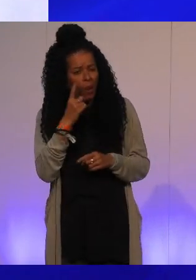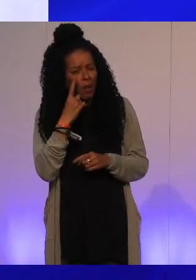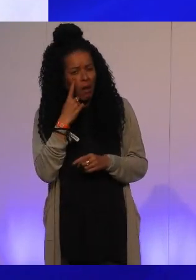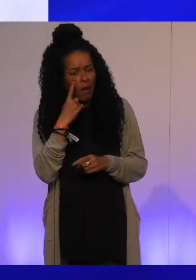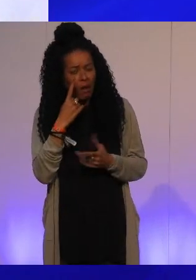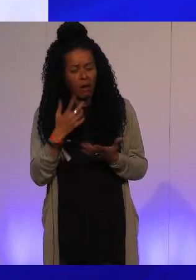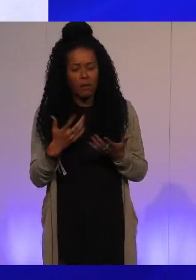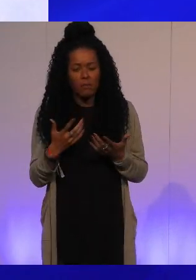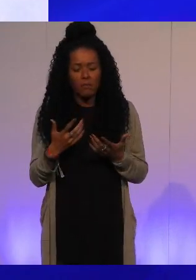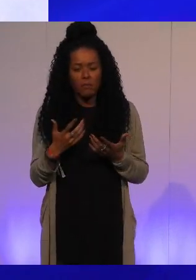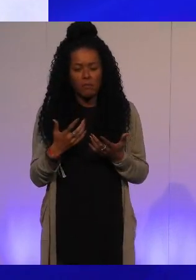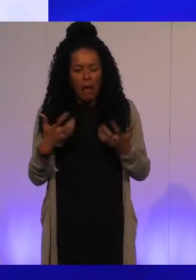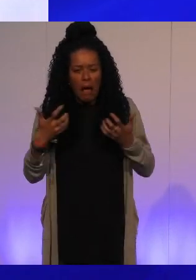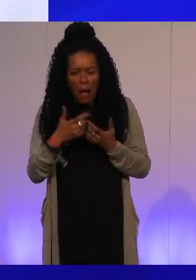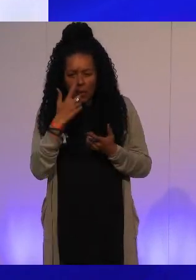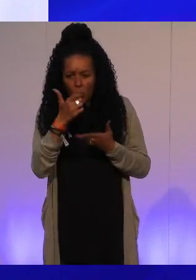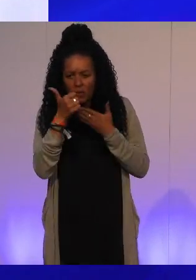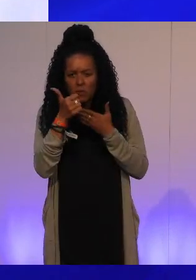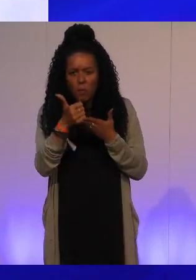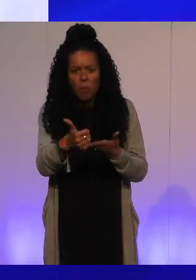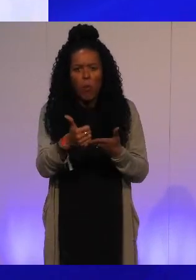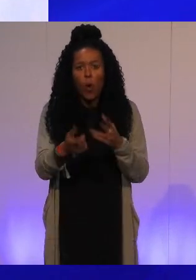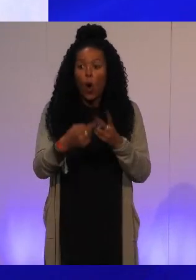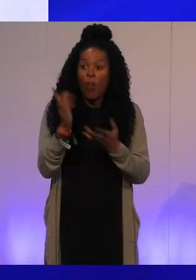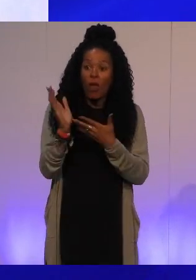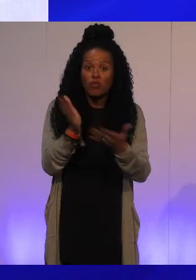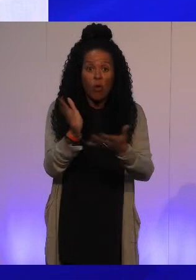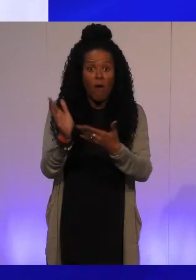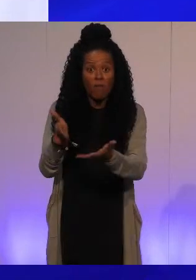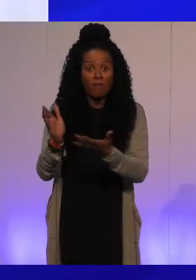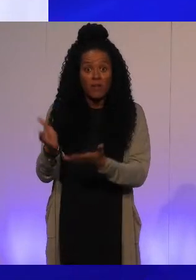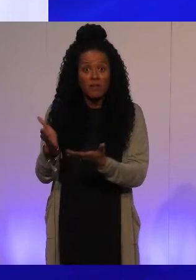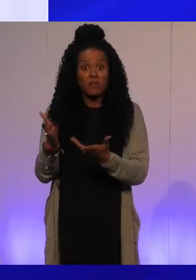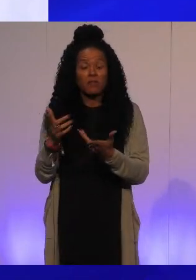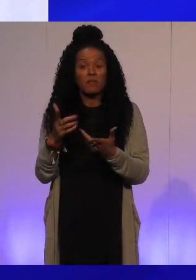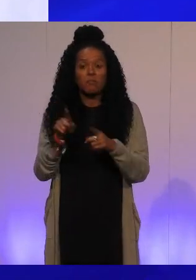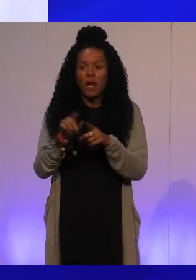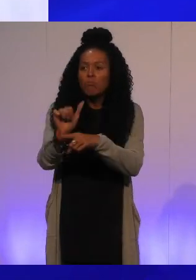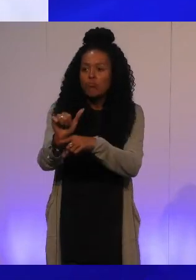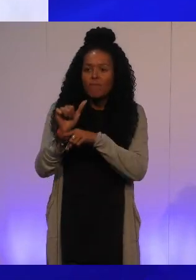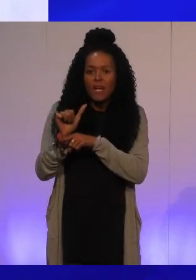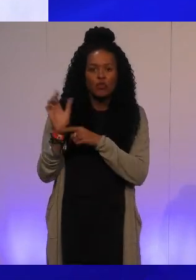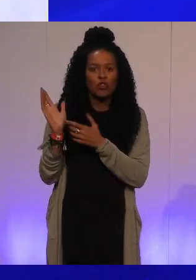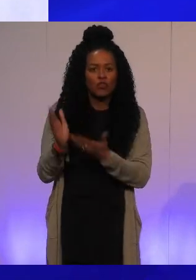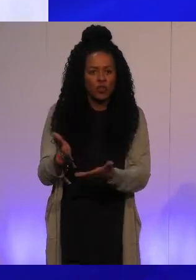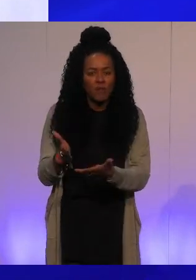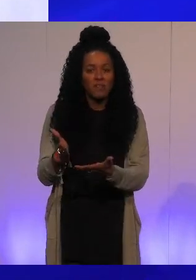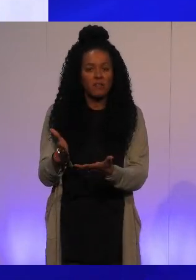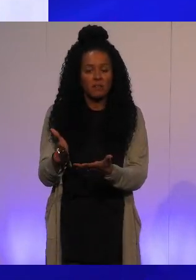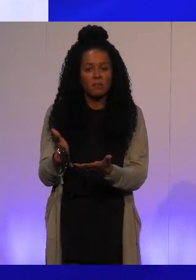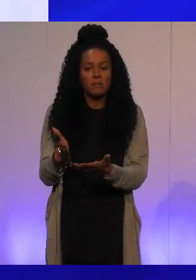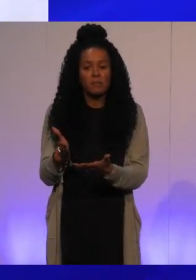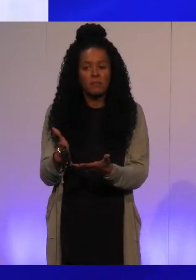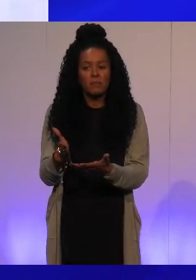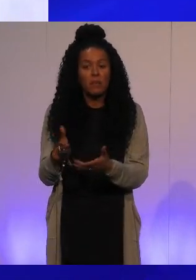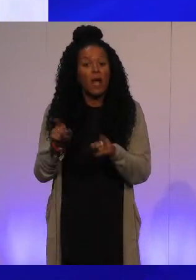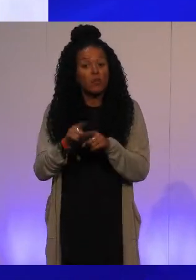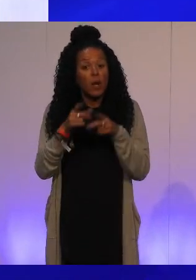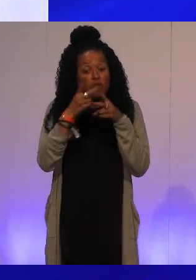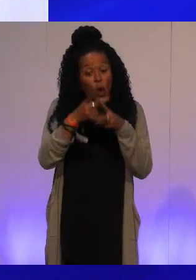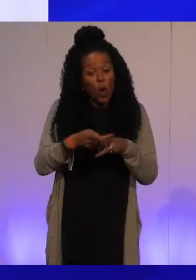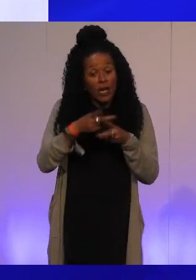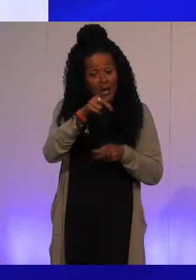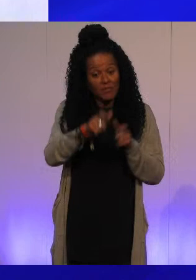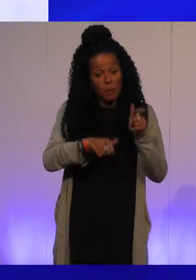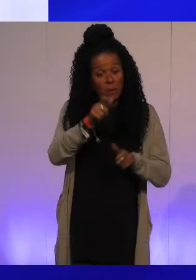know, how we can support other services in health prevention, as well as actually looking after people while